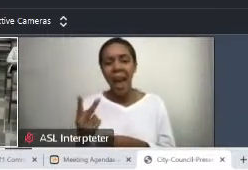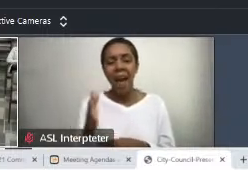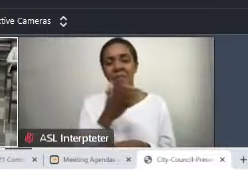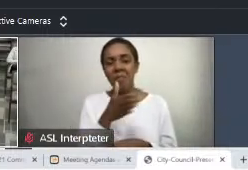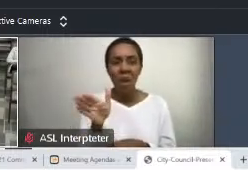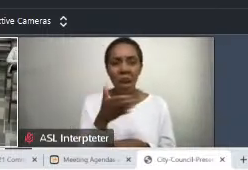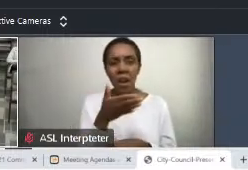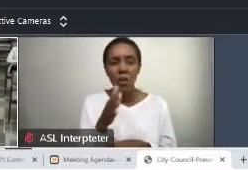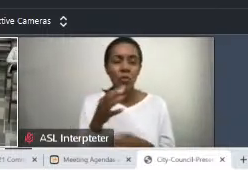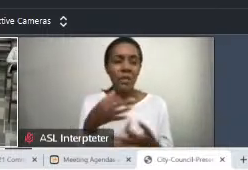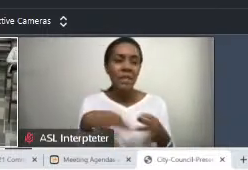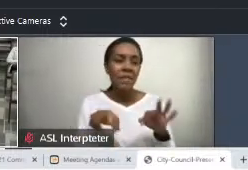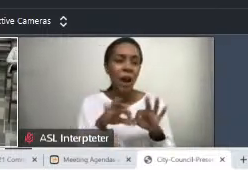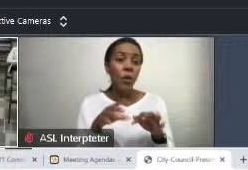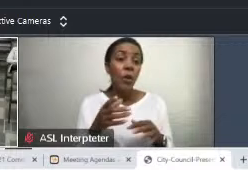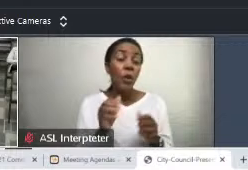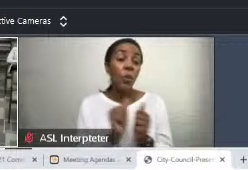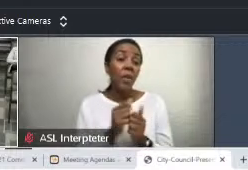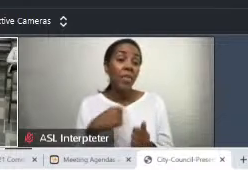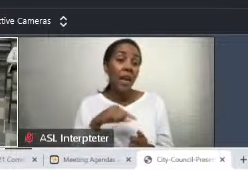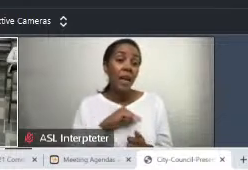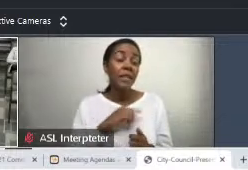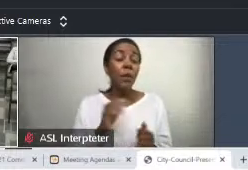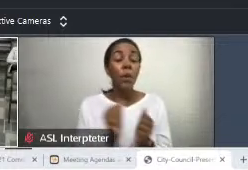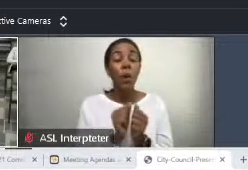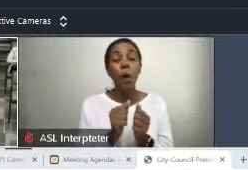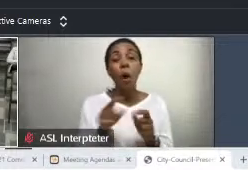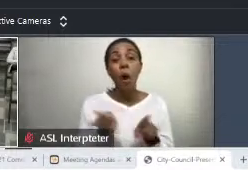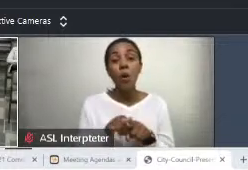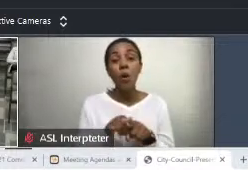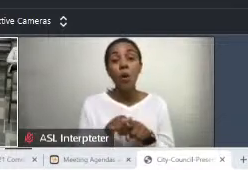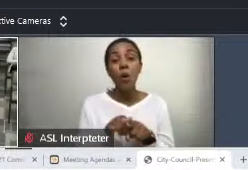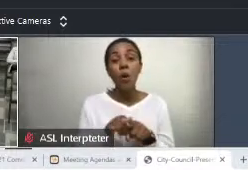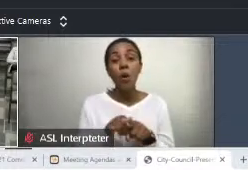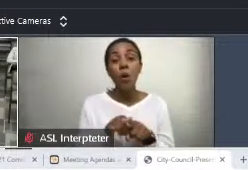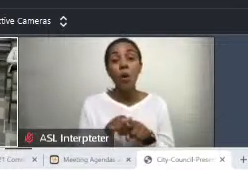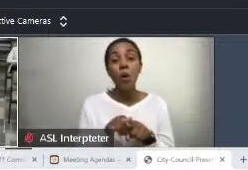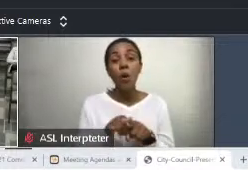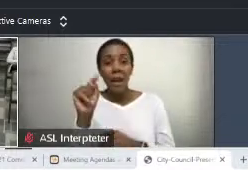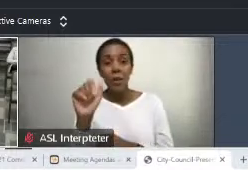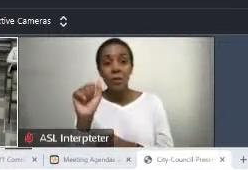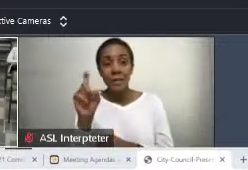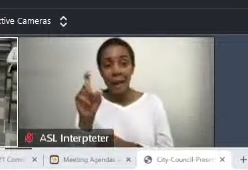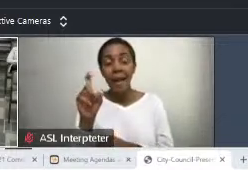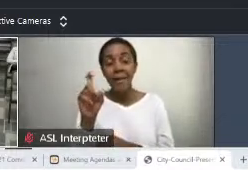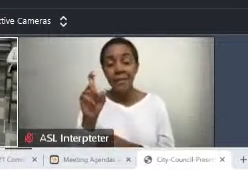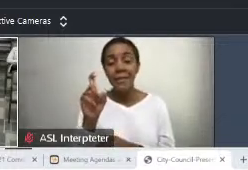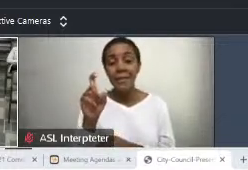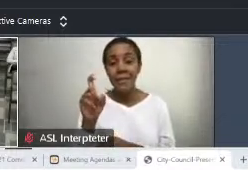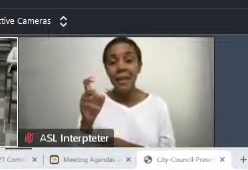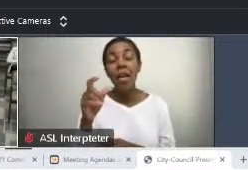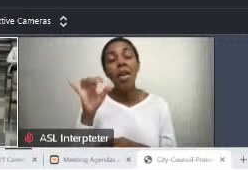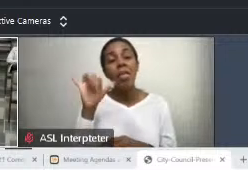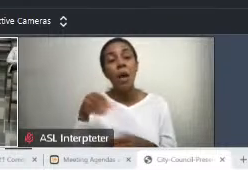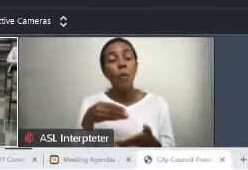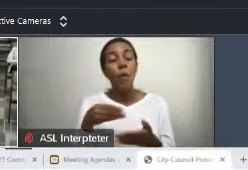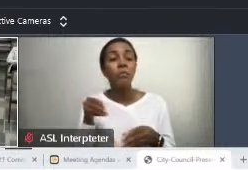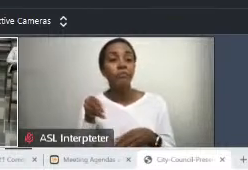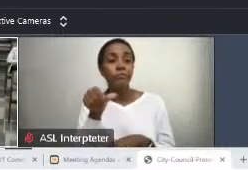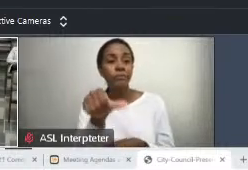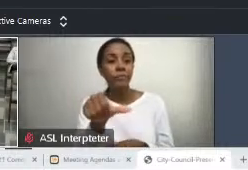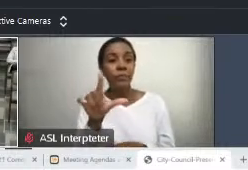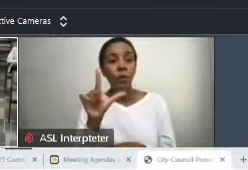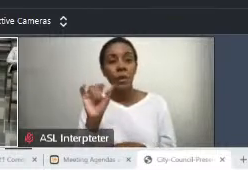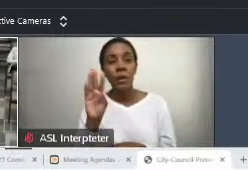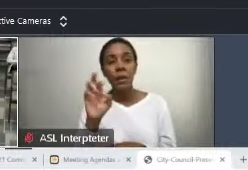right? With us, we also have the sales tax revenue that gets generated and goes back to the TDZ that pays off for Liberty Park and things like that. And